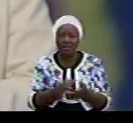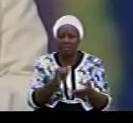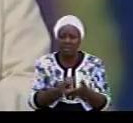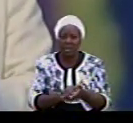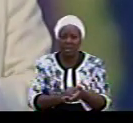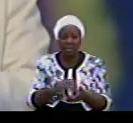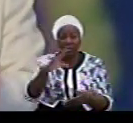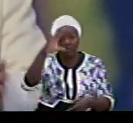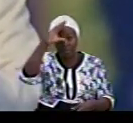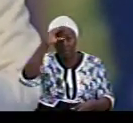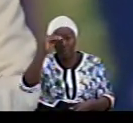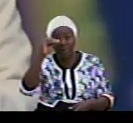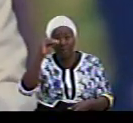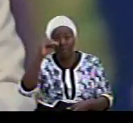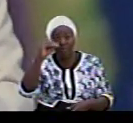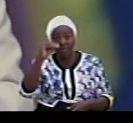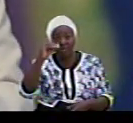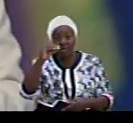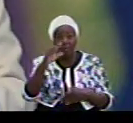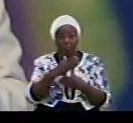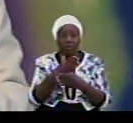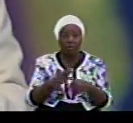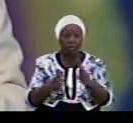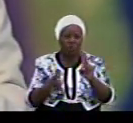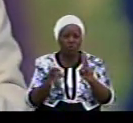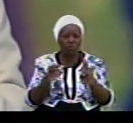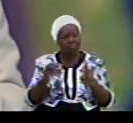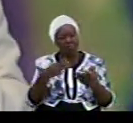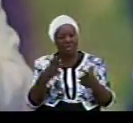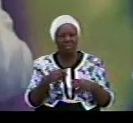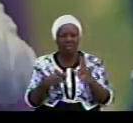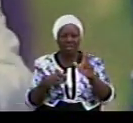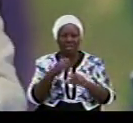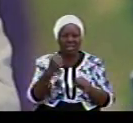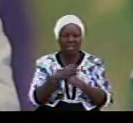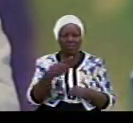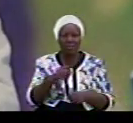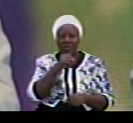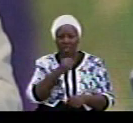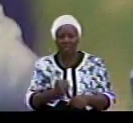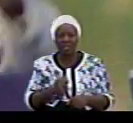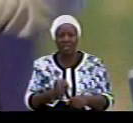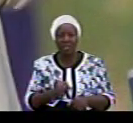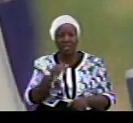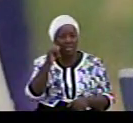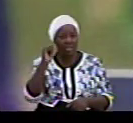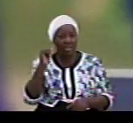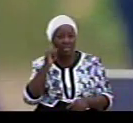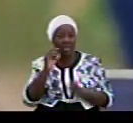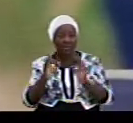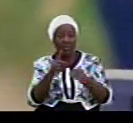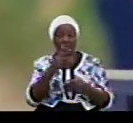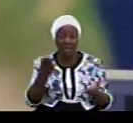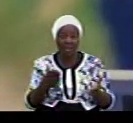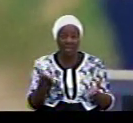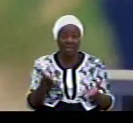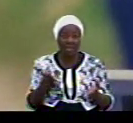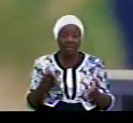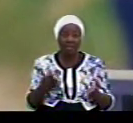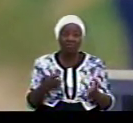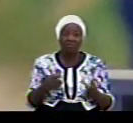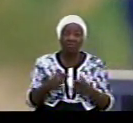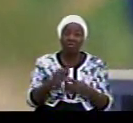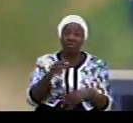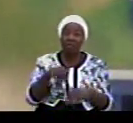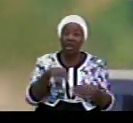boy between 2 and 3 years of age yesterday? If you were here, all the way in